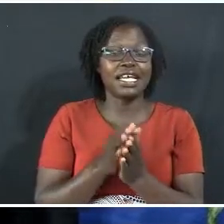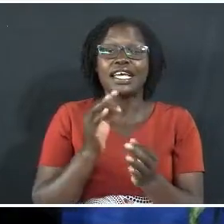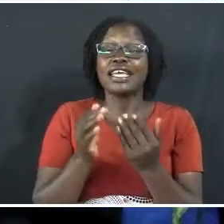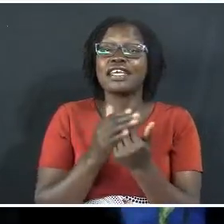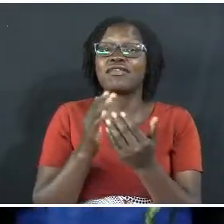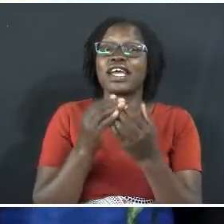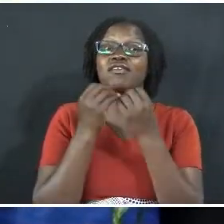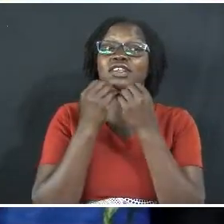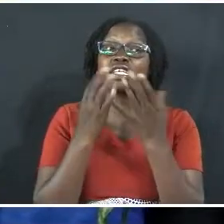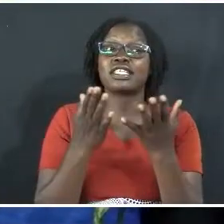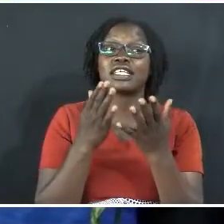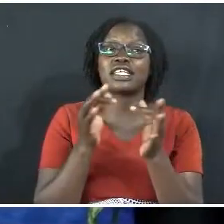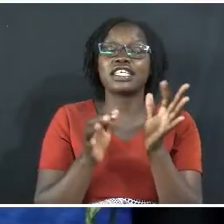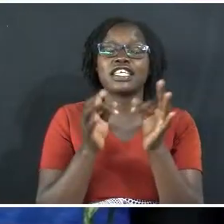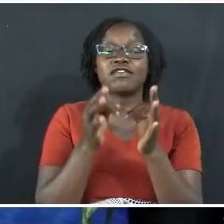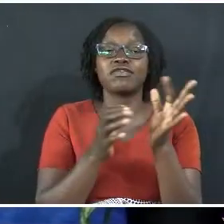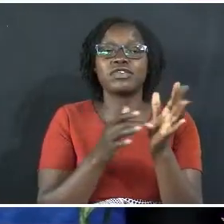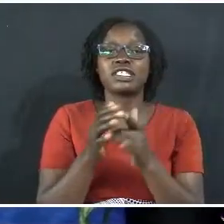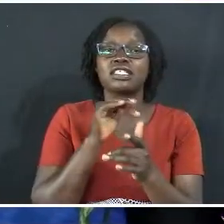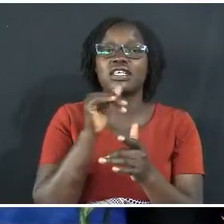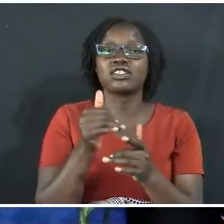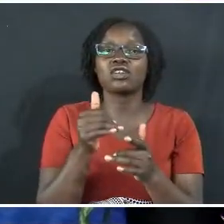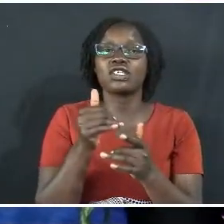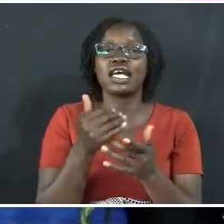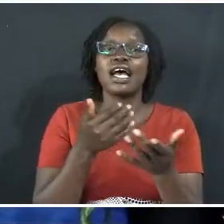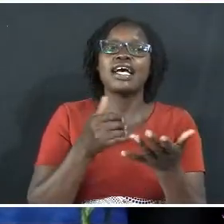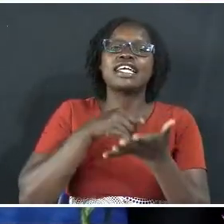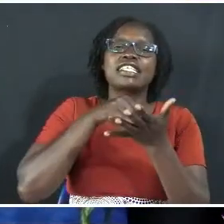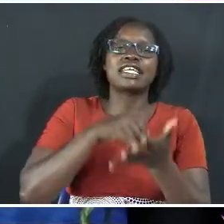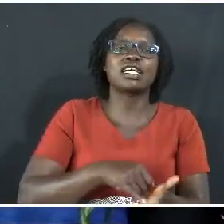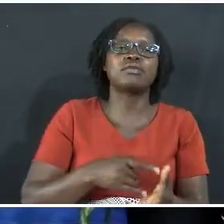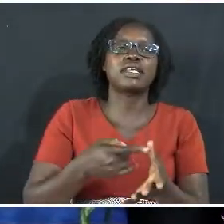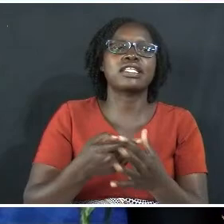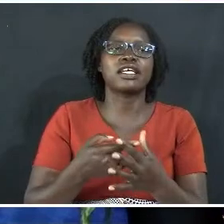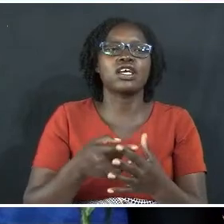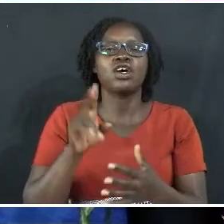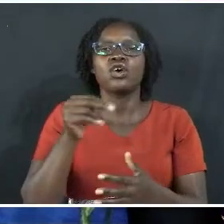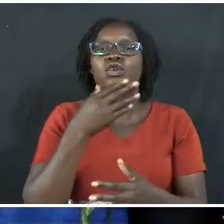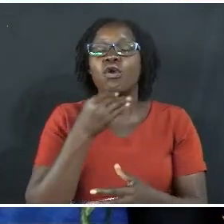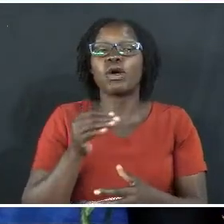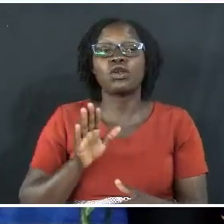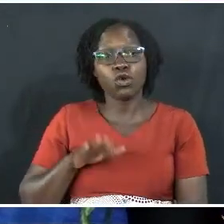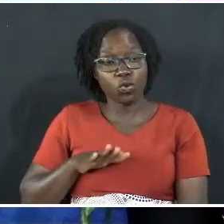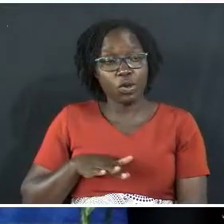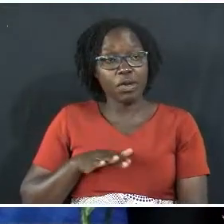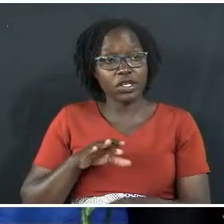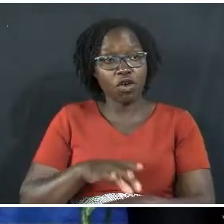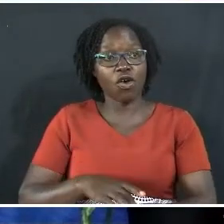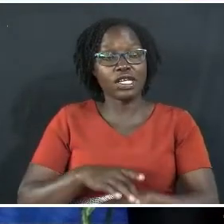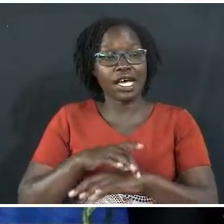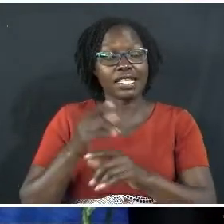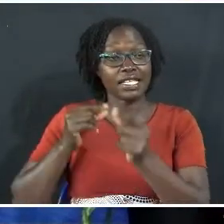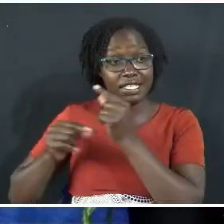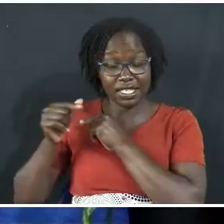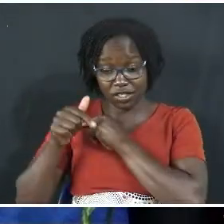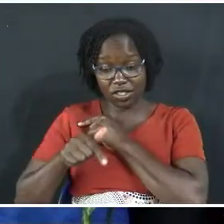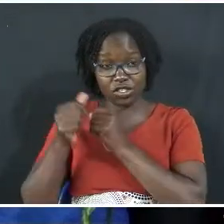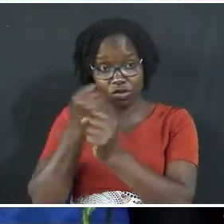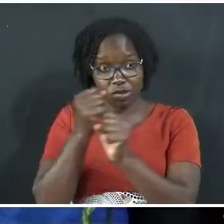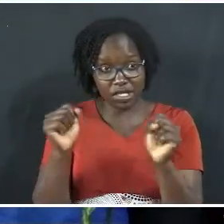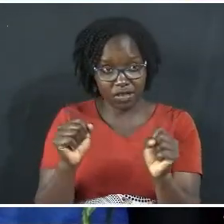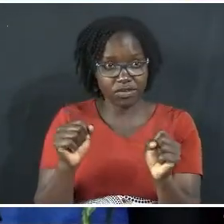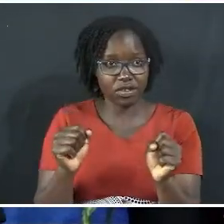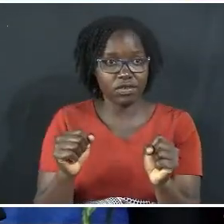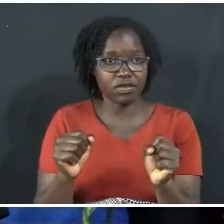taken, if Jesus does not interrupt, no men or women in our generation will be saved.